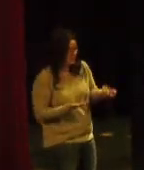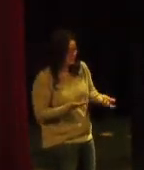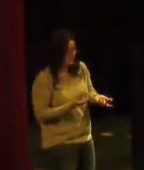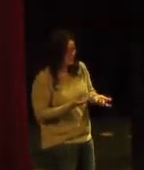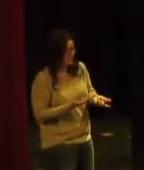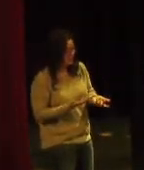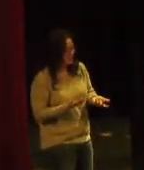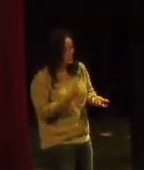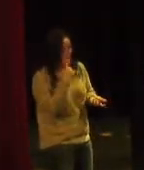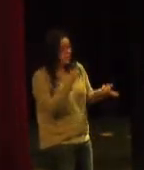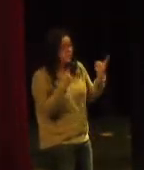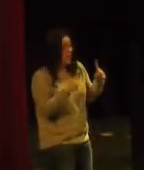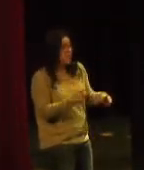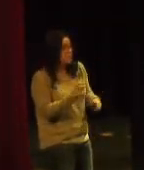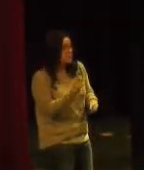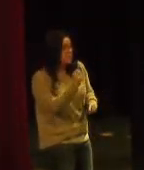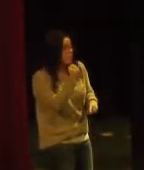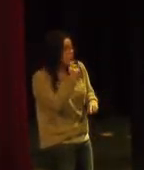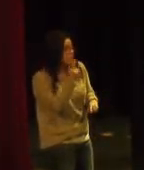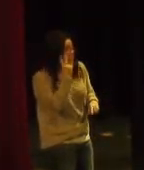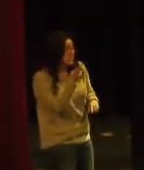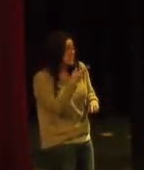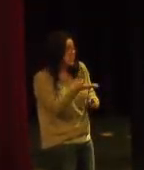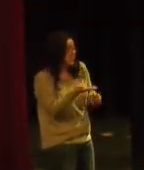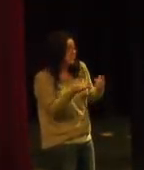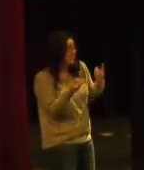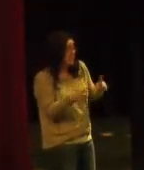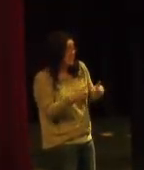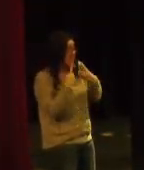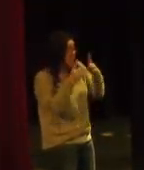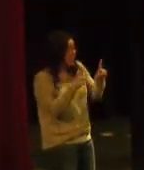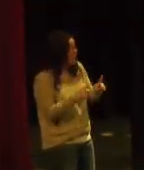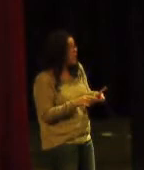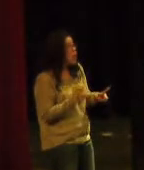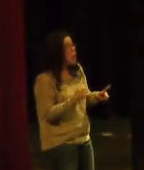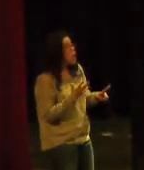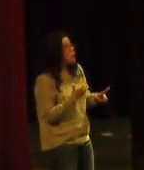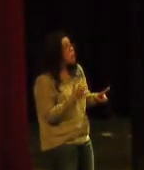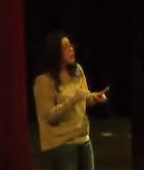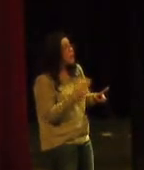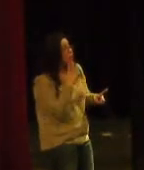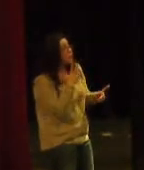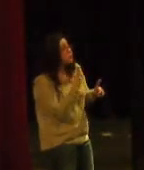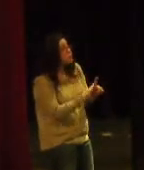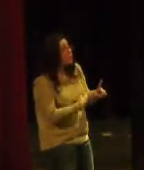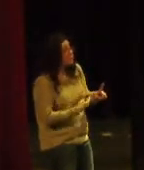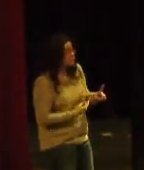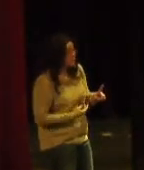would happen, Jen, we just wouldn't see stuff get done. You know, oh, that's you wanted that? Oh, that's going to be 2 months. Sorry about that.